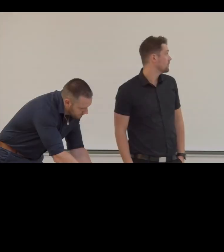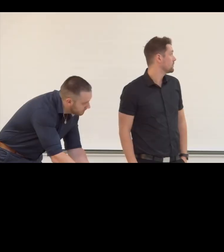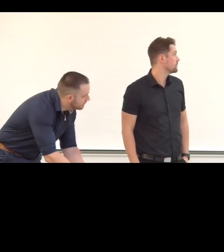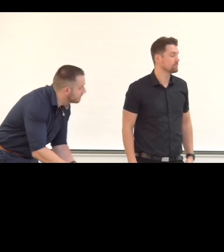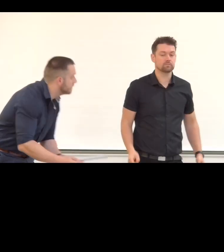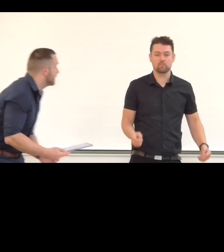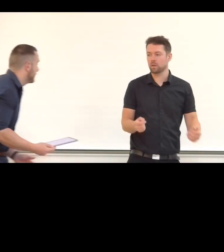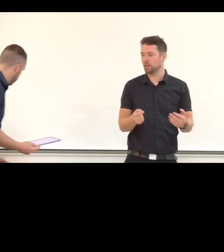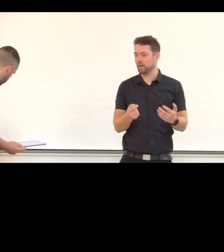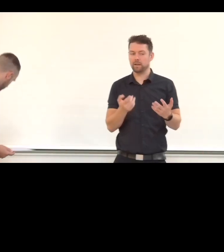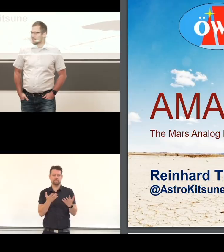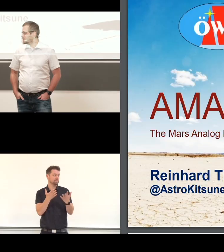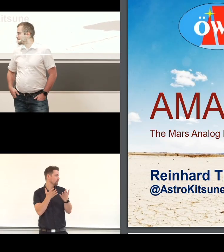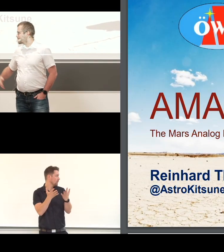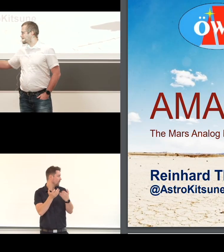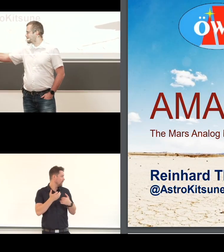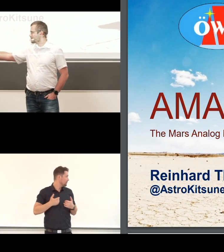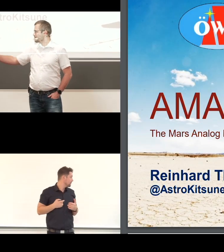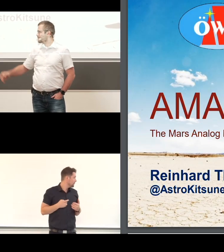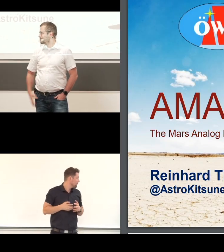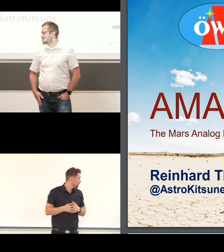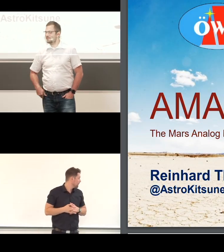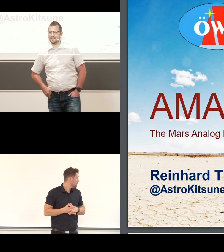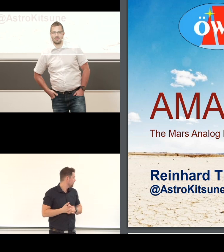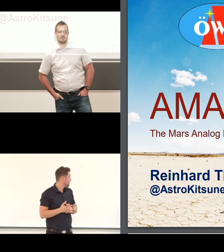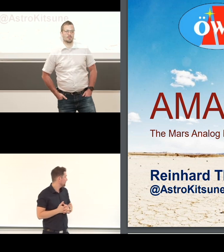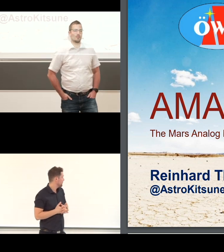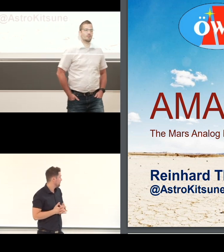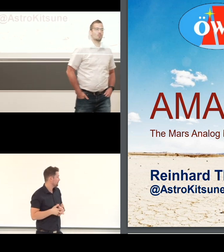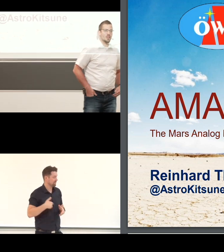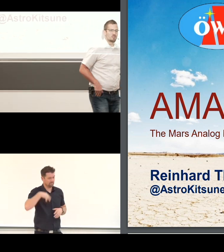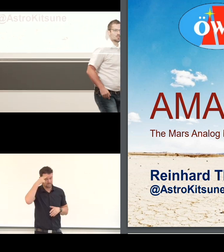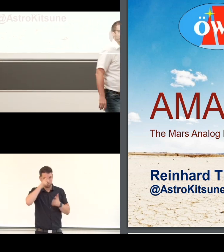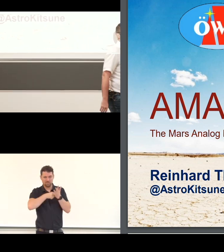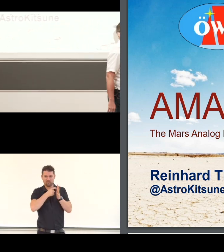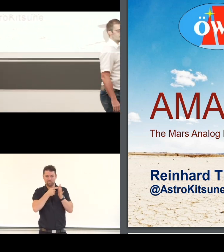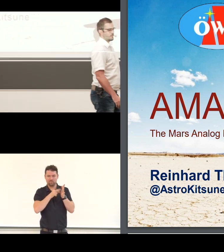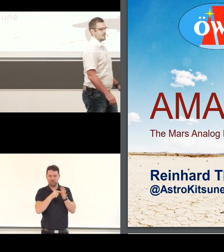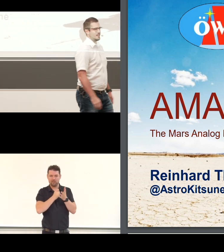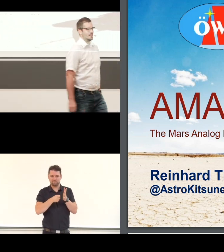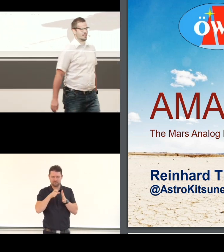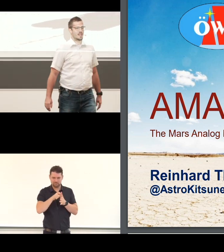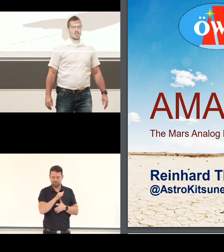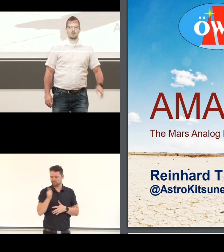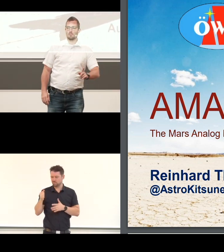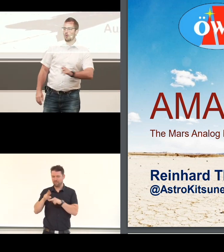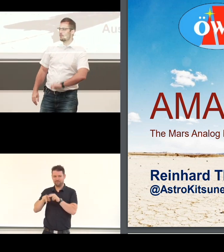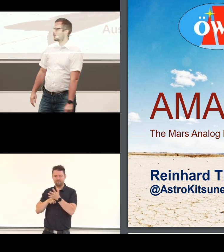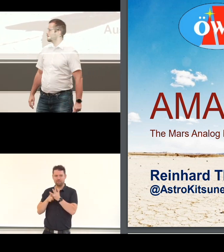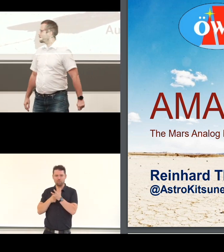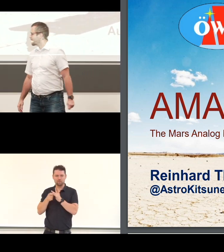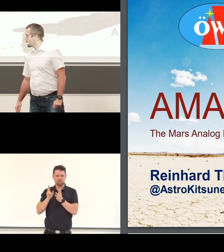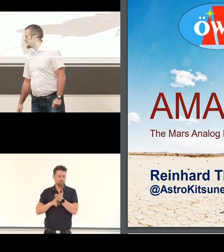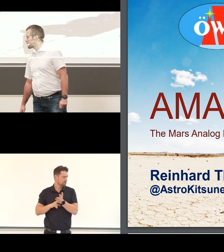Welcome, everybody. My name is Reinhard. I'm Florian. We are both from the Austrian Space Forum, and we're